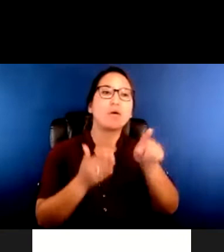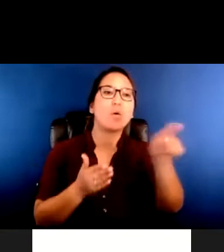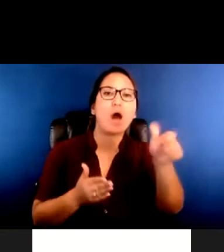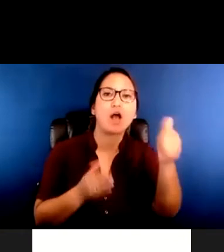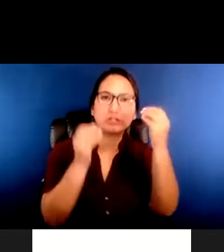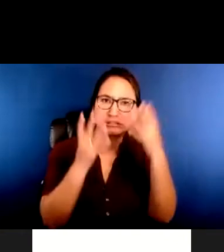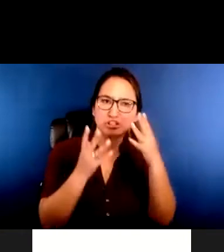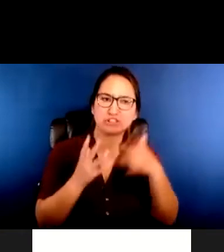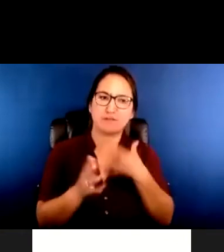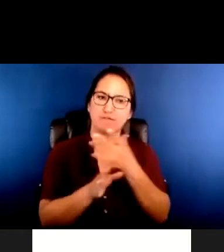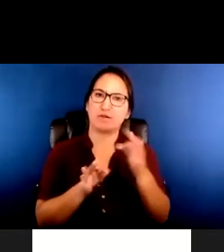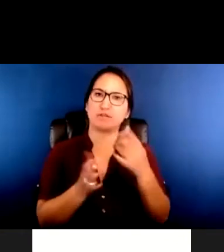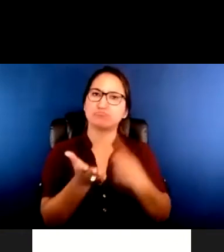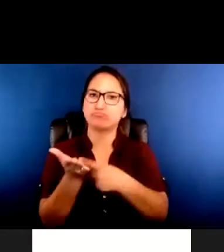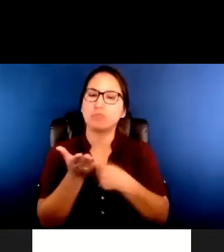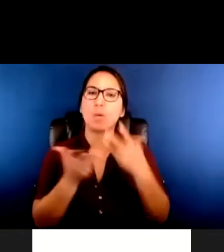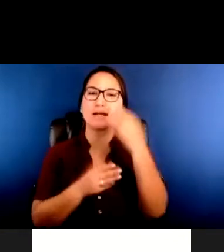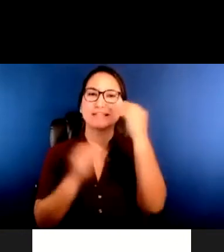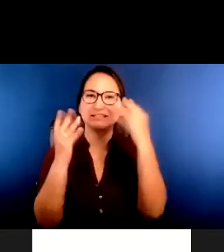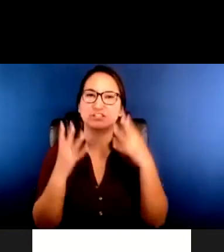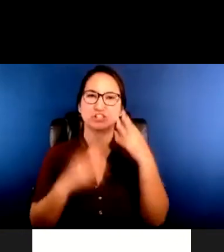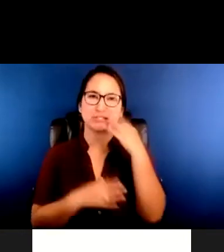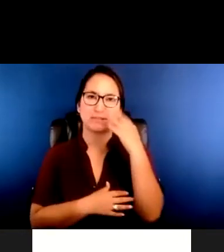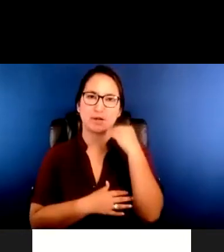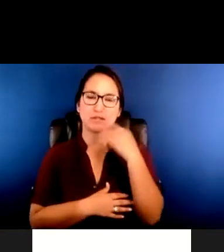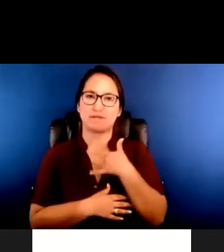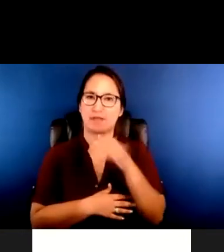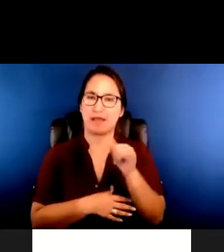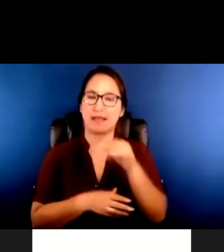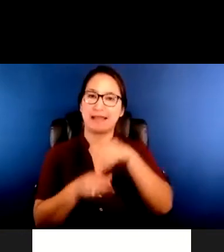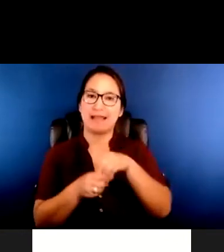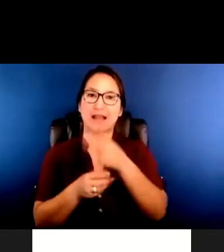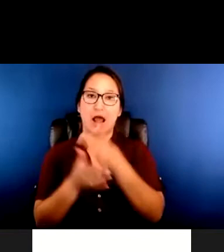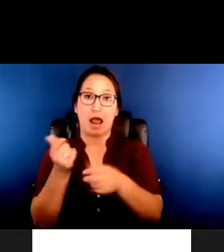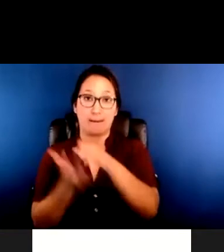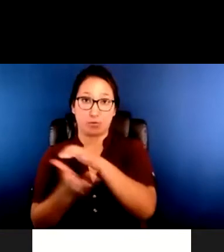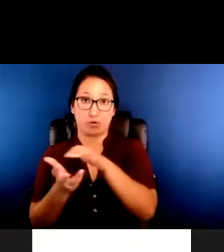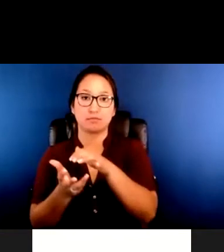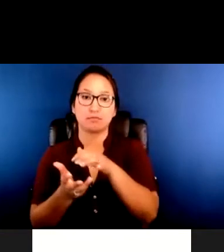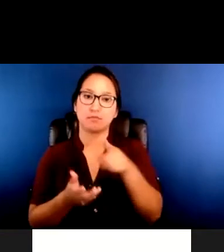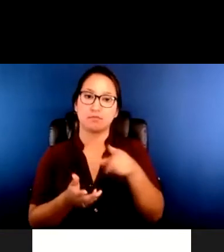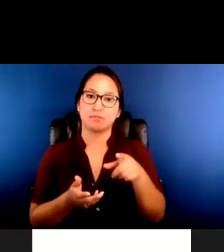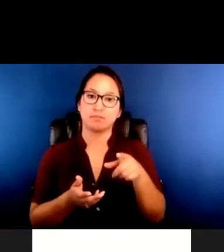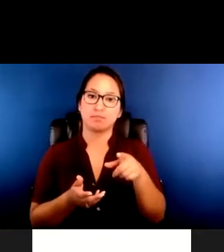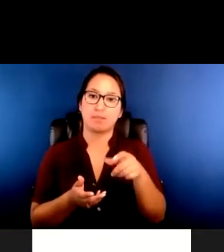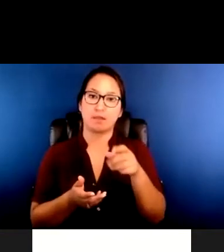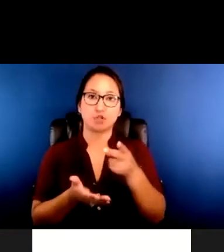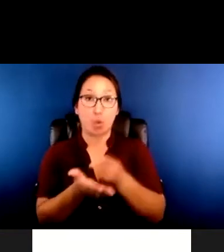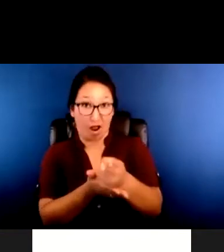bit about what the teaching experience has been like in the hybrid, and this is our community, these are our people. So honesty is appreciated.